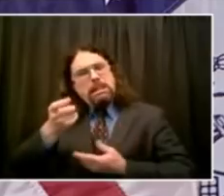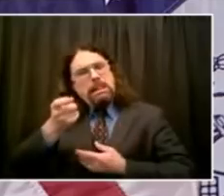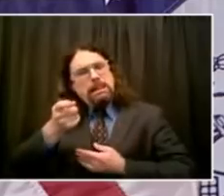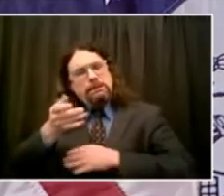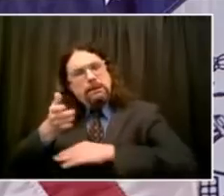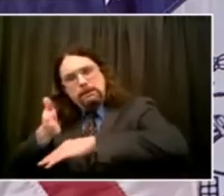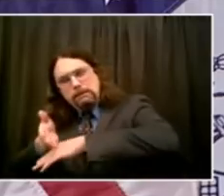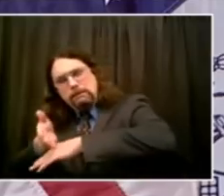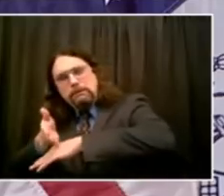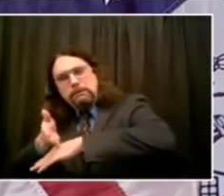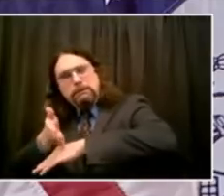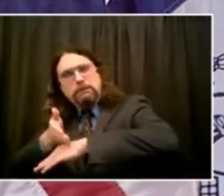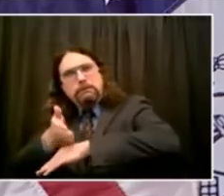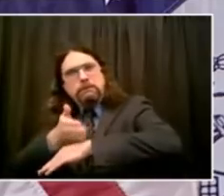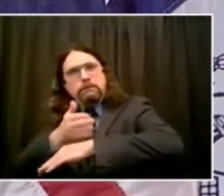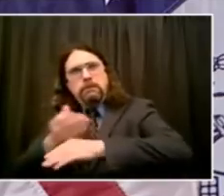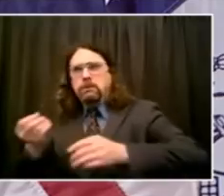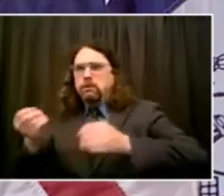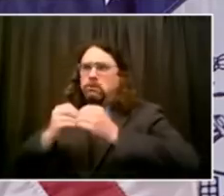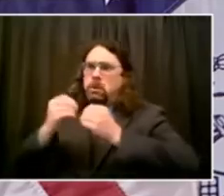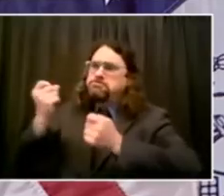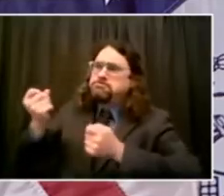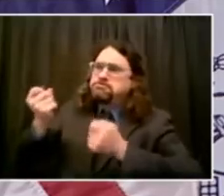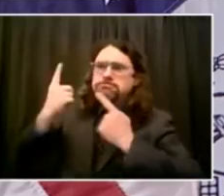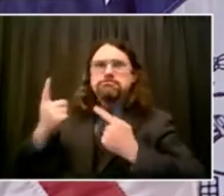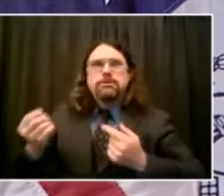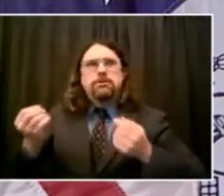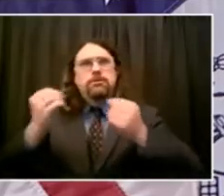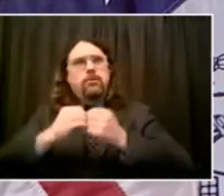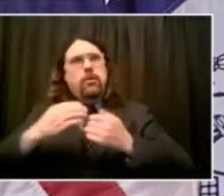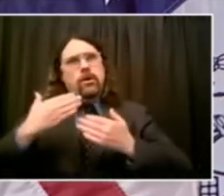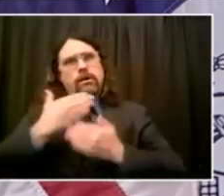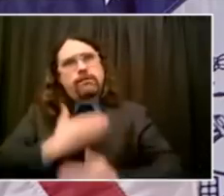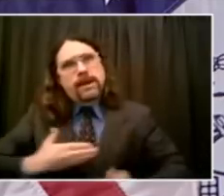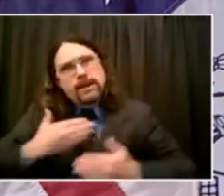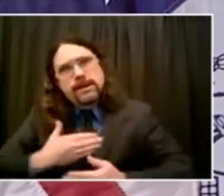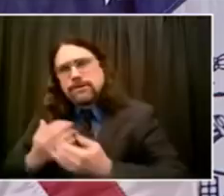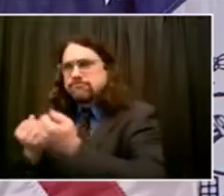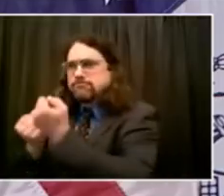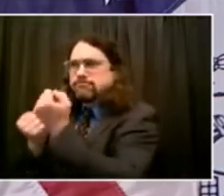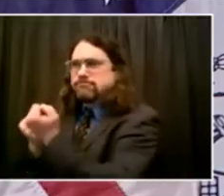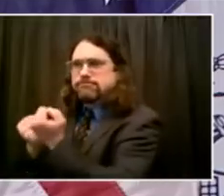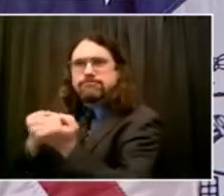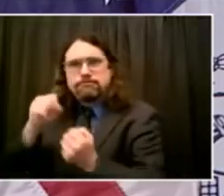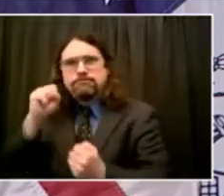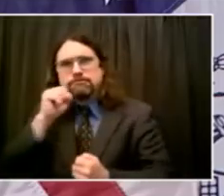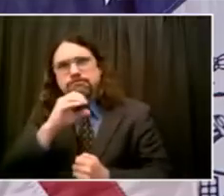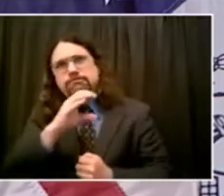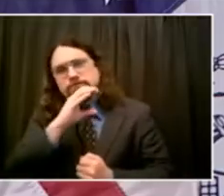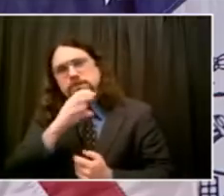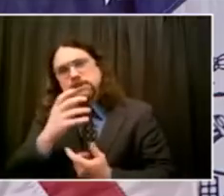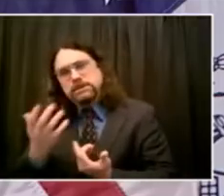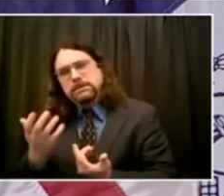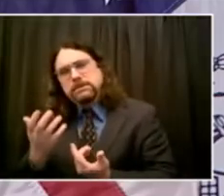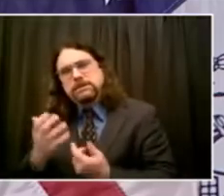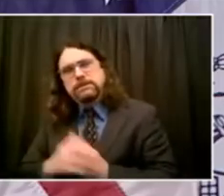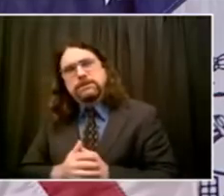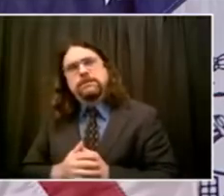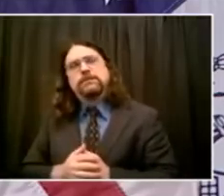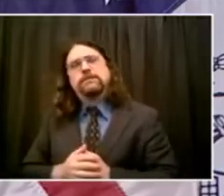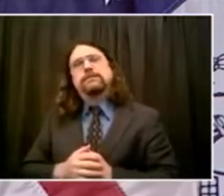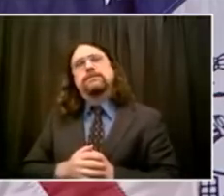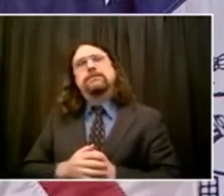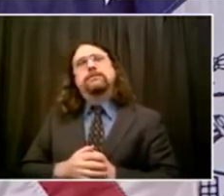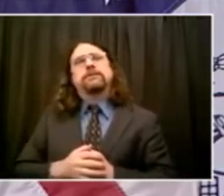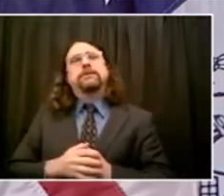So to me, this comes down to the seniors in our lives, what they have given